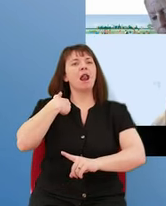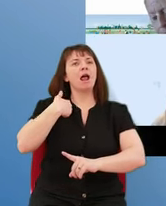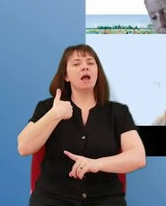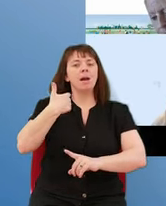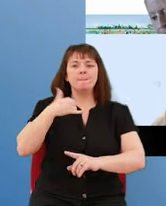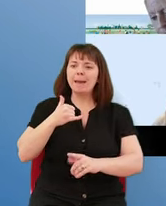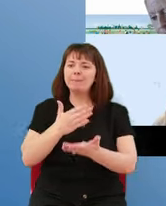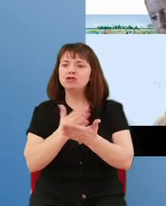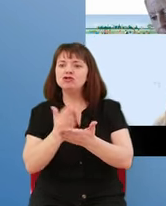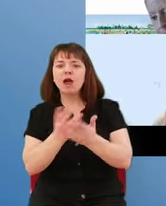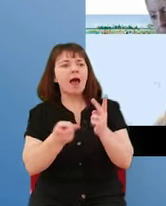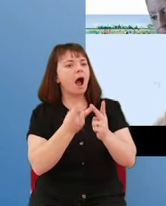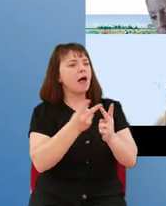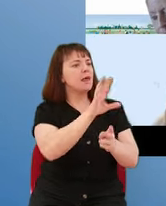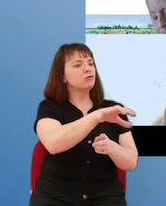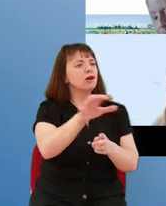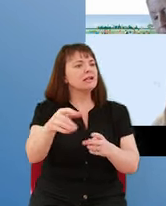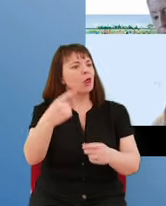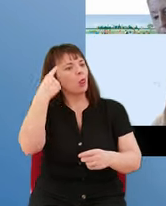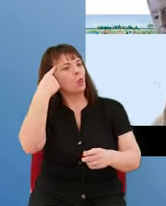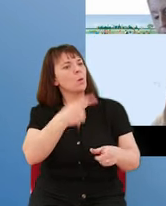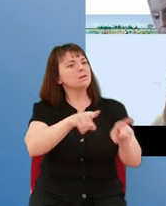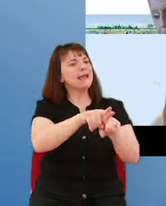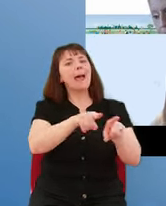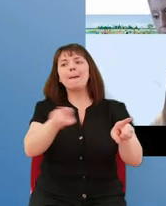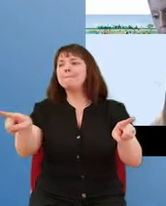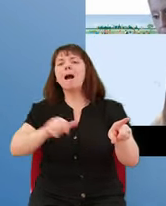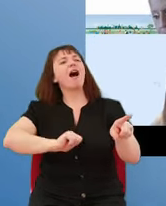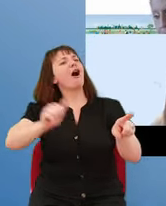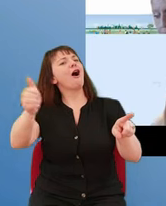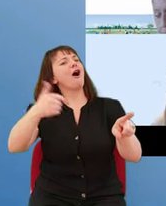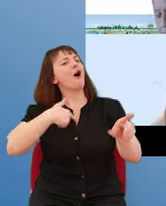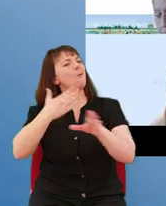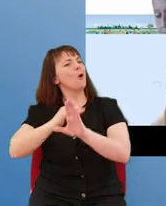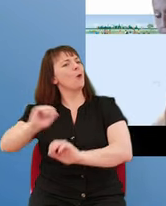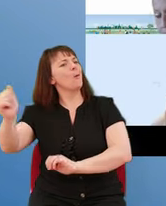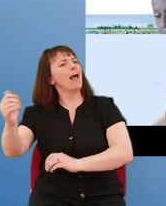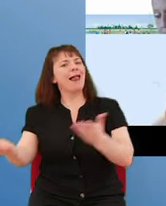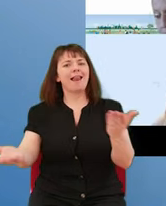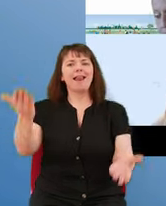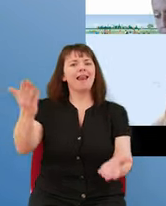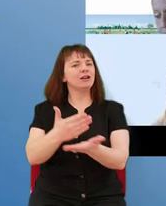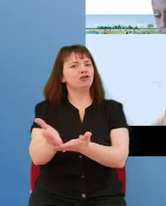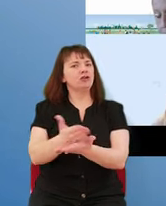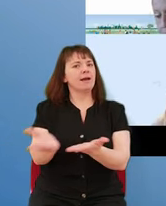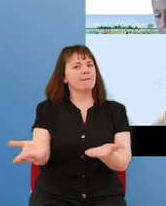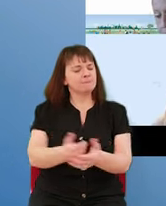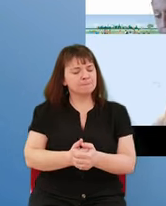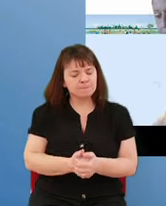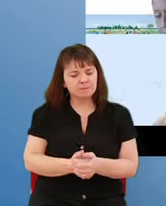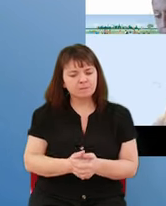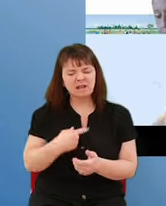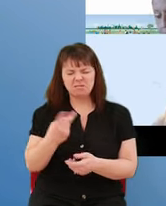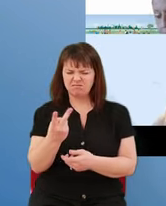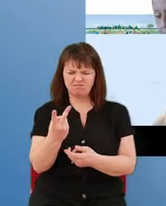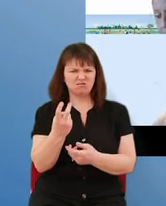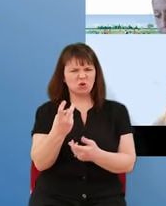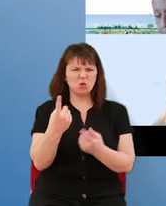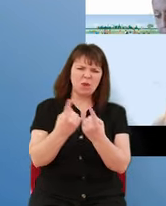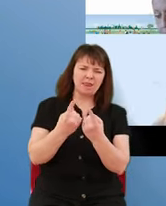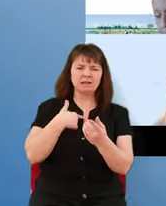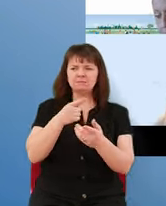things that have been agreed as short-term, almost pilots, so that if they work really well, again, that can be something that could be more extensively rolled out.